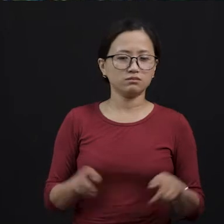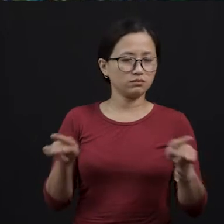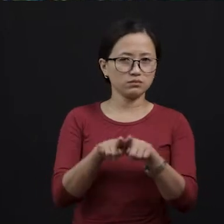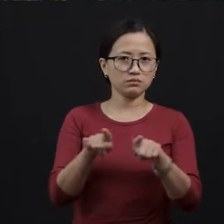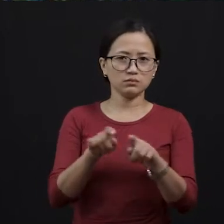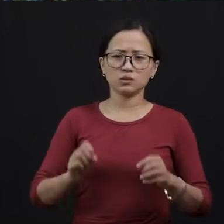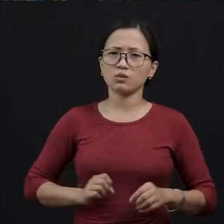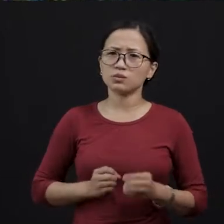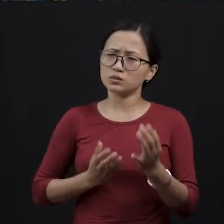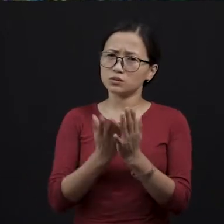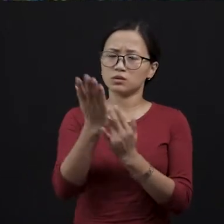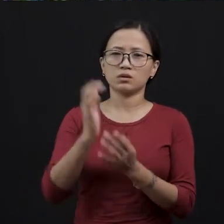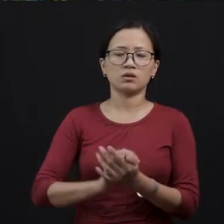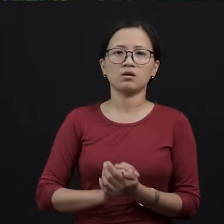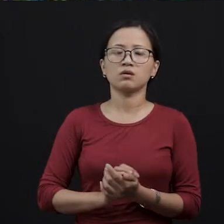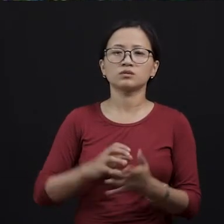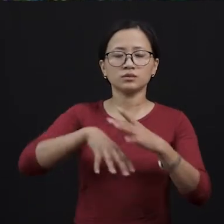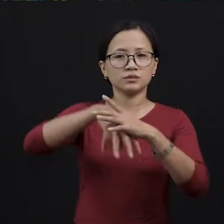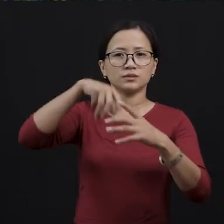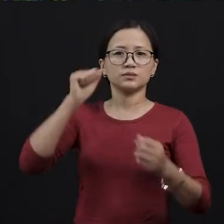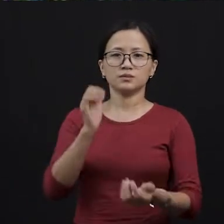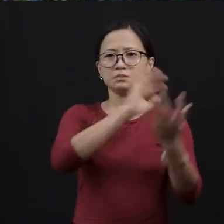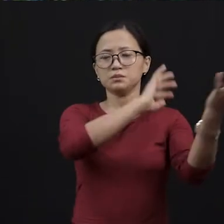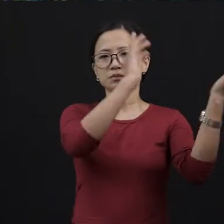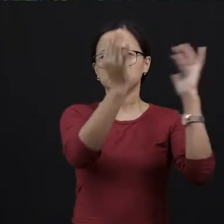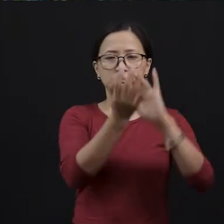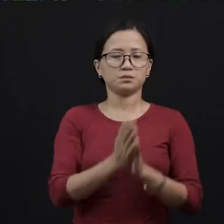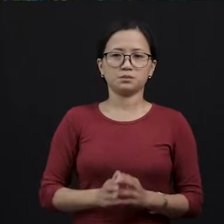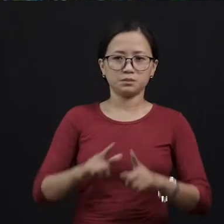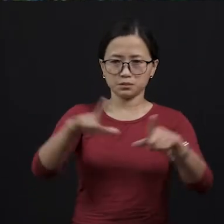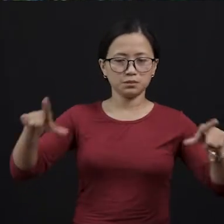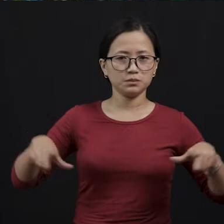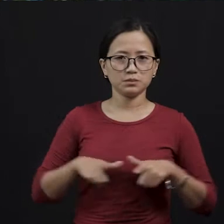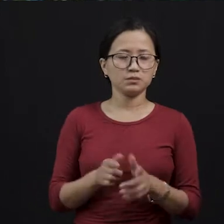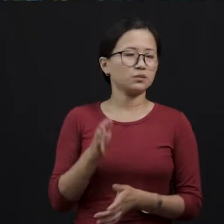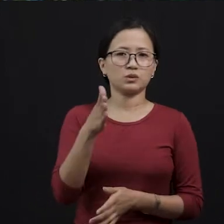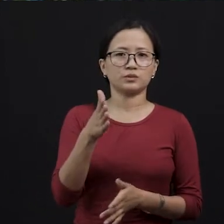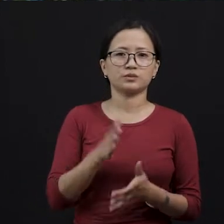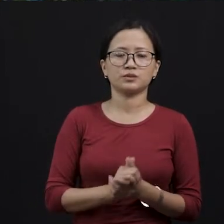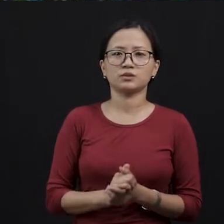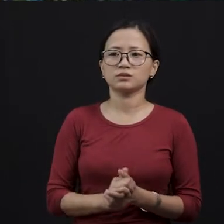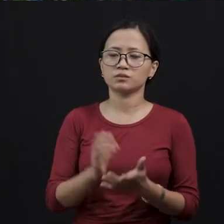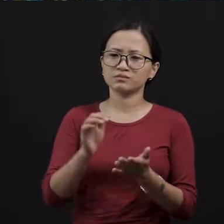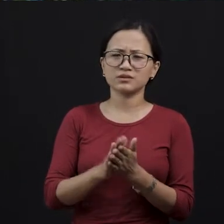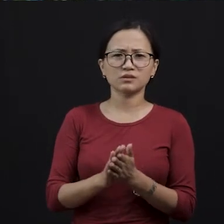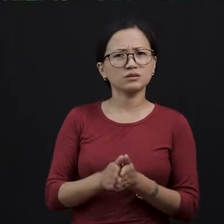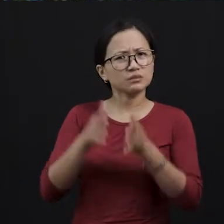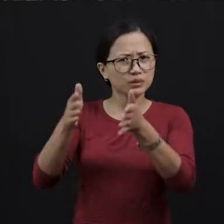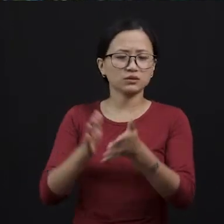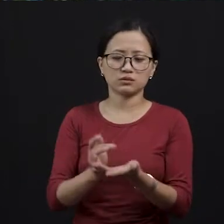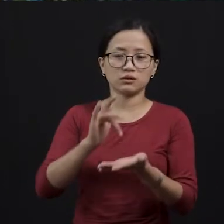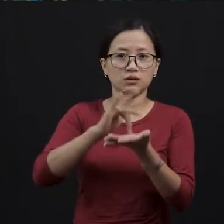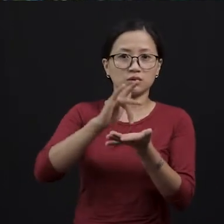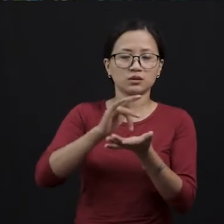same throughout the world, no. Throughout the land or sea, no. But depending on their location, okay,